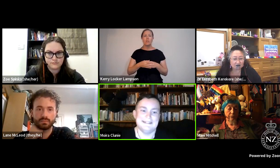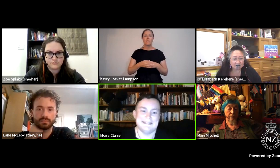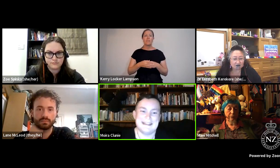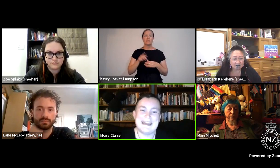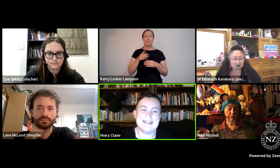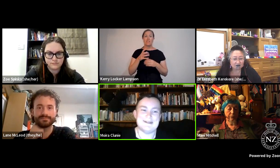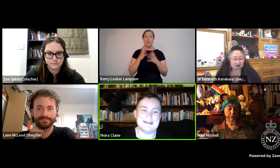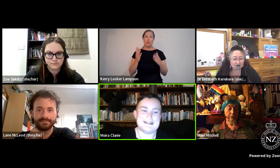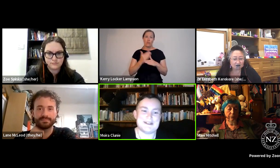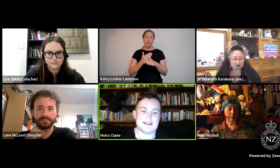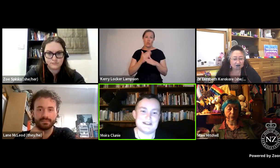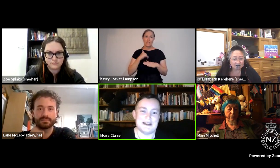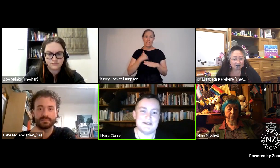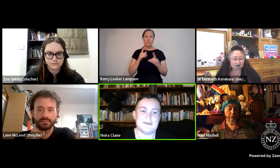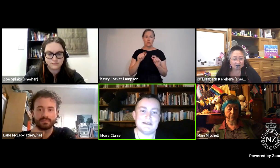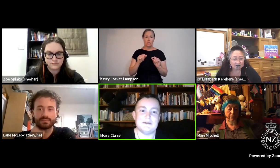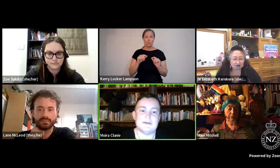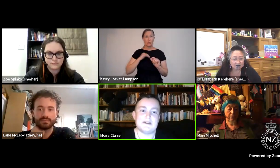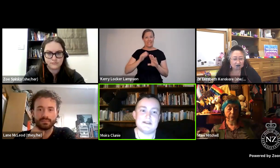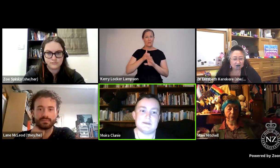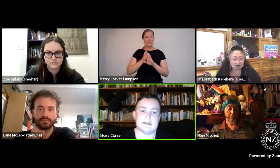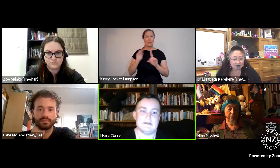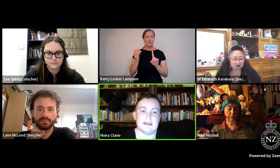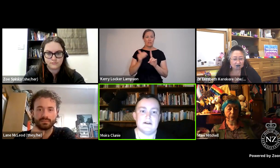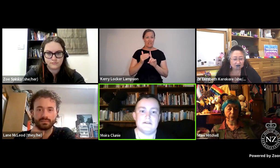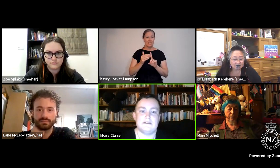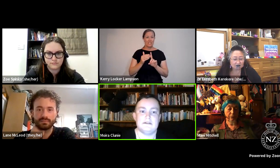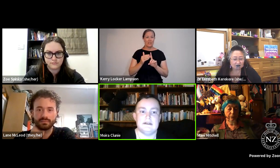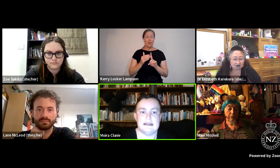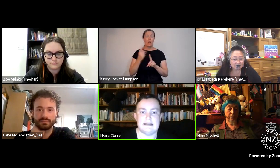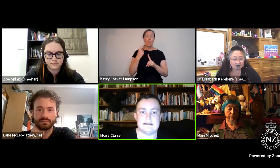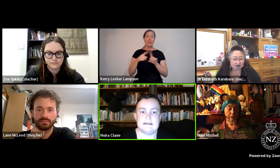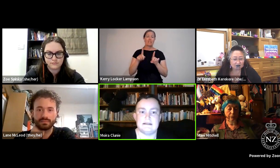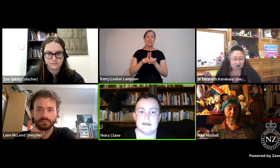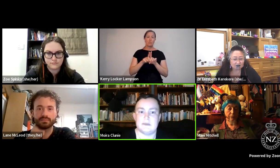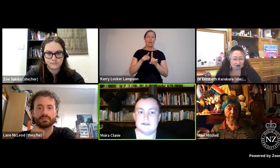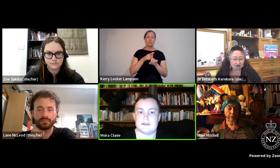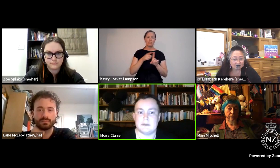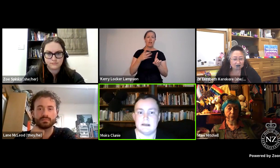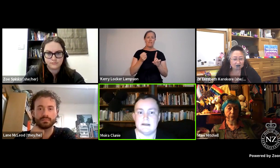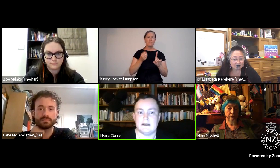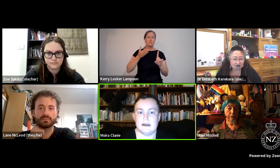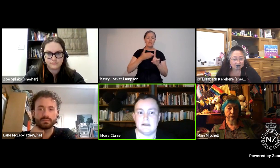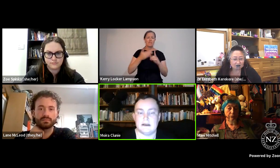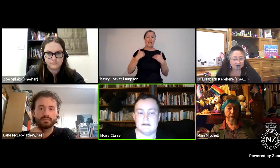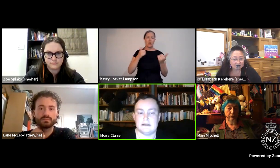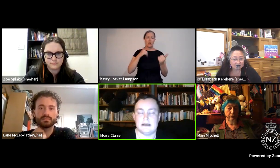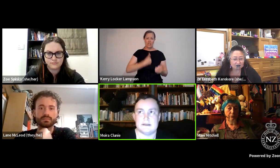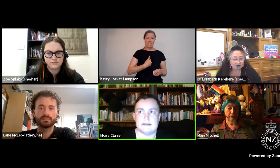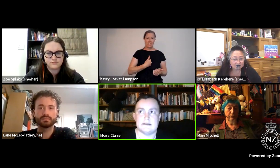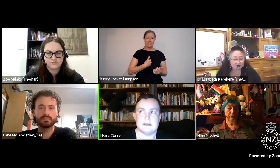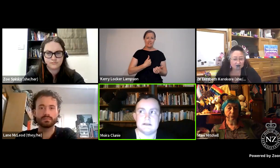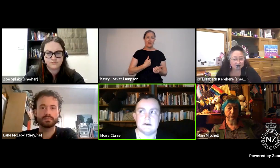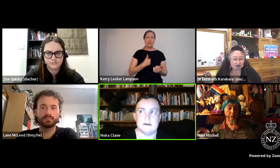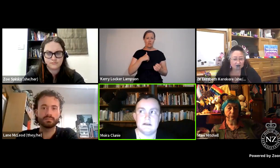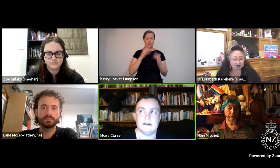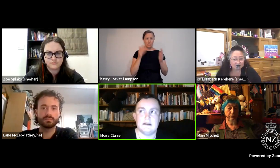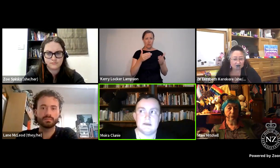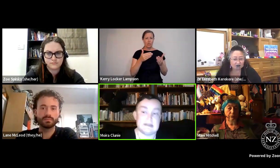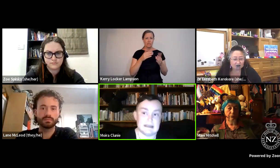there that we need a strategy around, but then also there's specific health needs that aren't being addressed well in our current health system. And